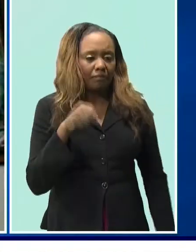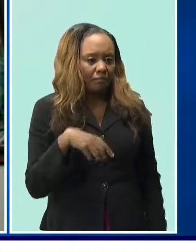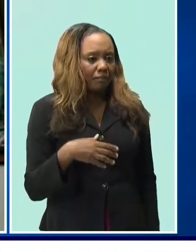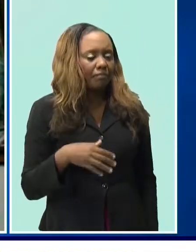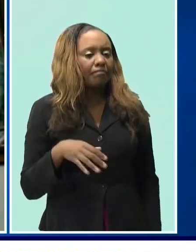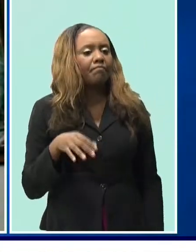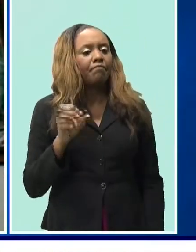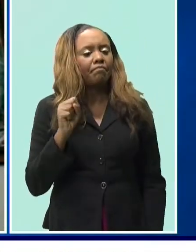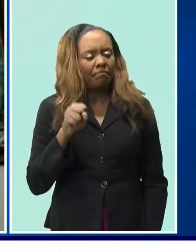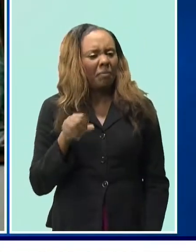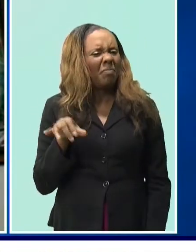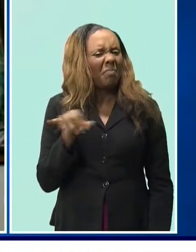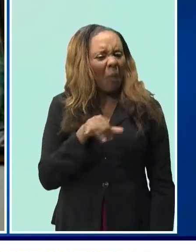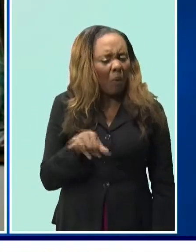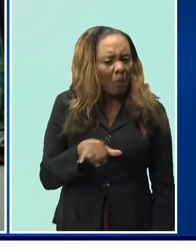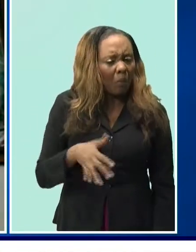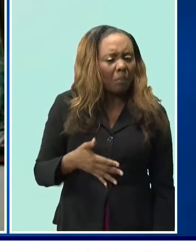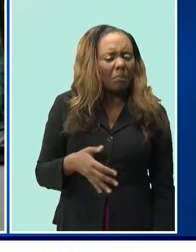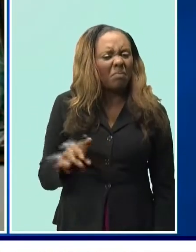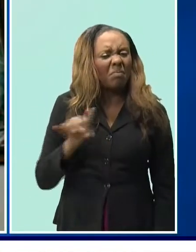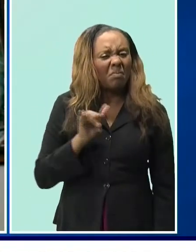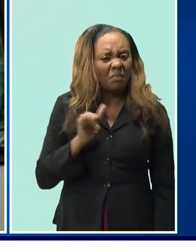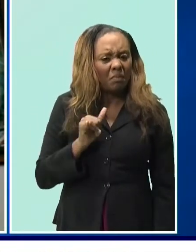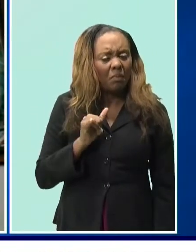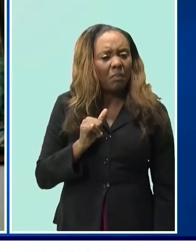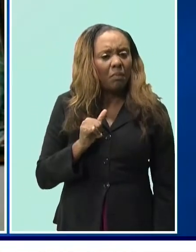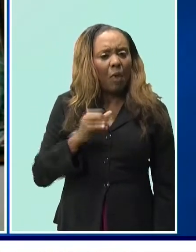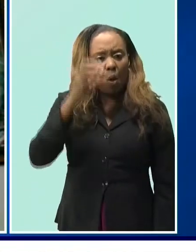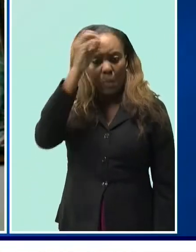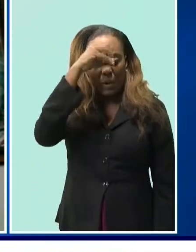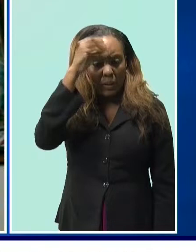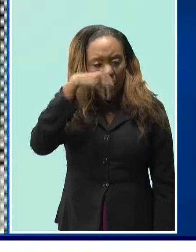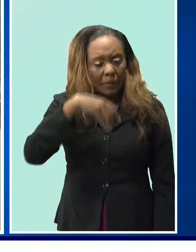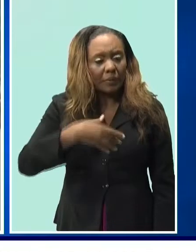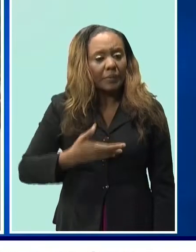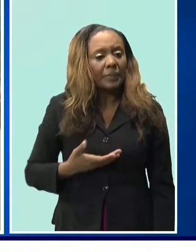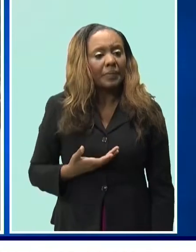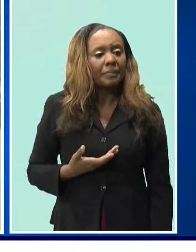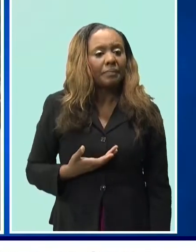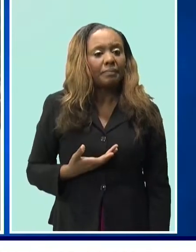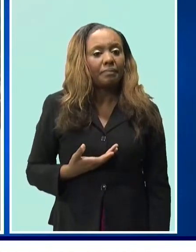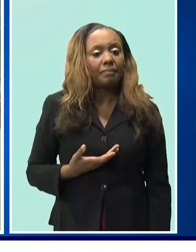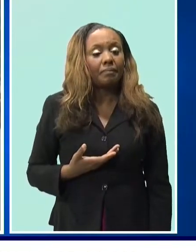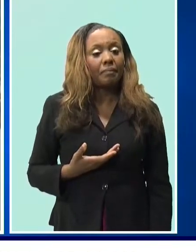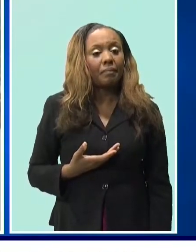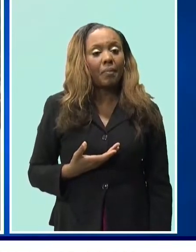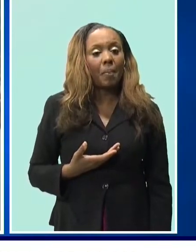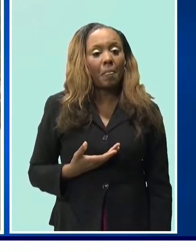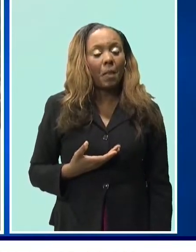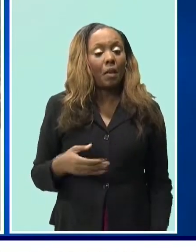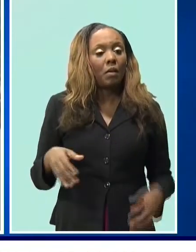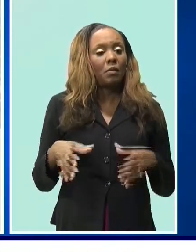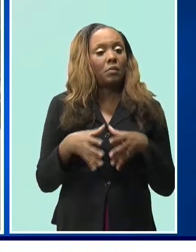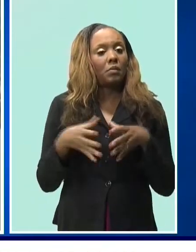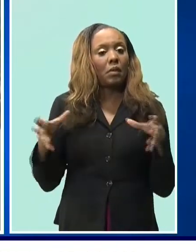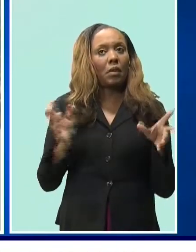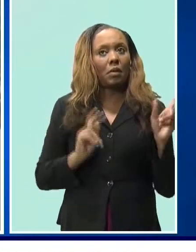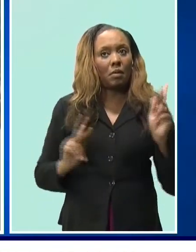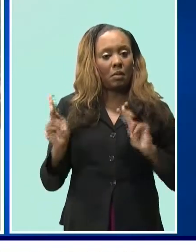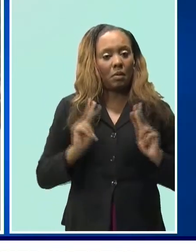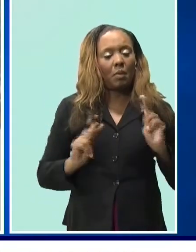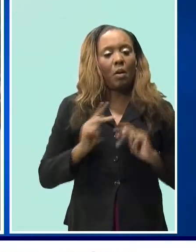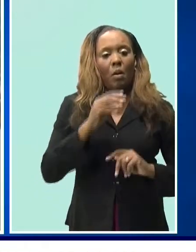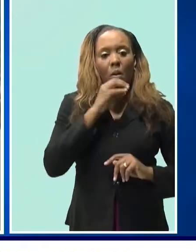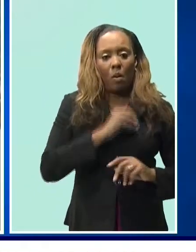assessment, because we have had, as I've said before, a large proportion of our population that is